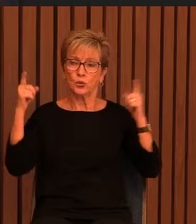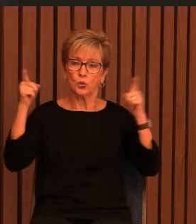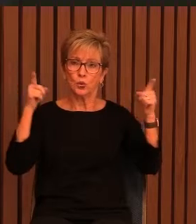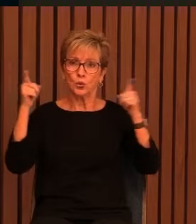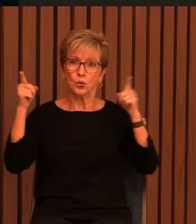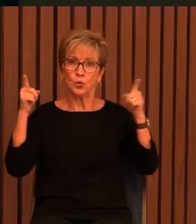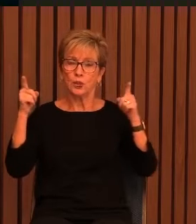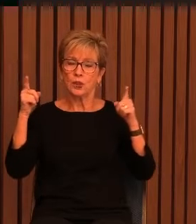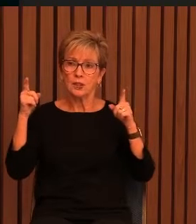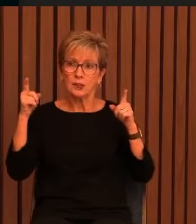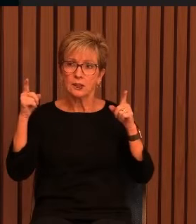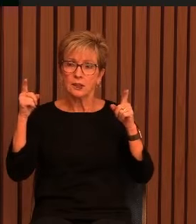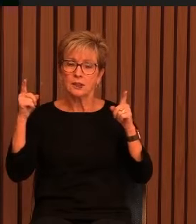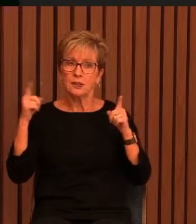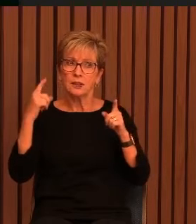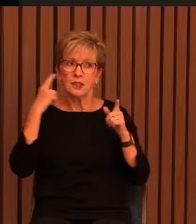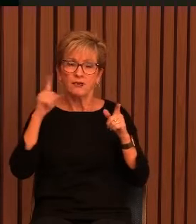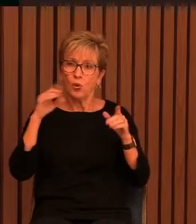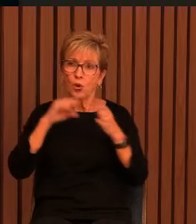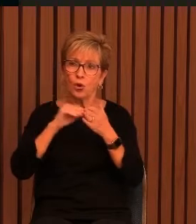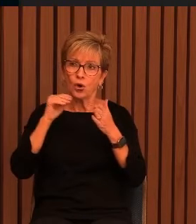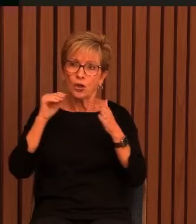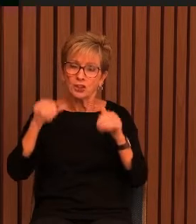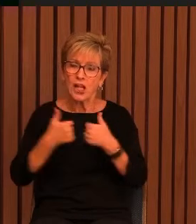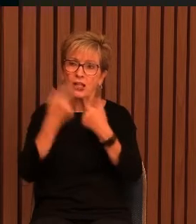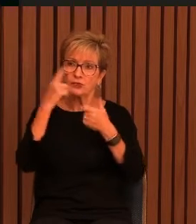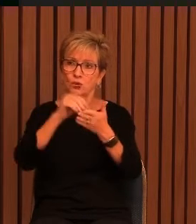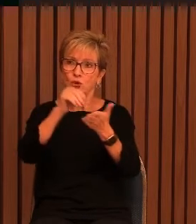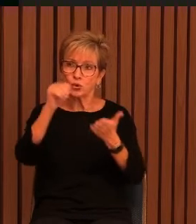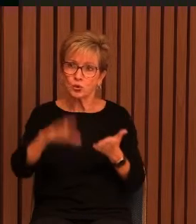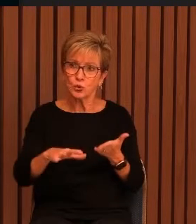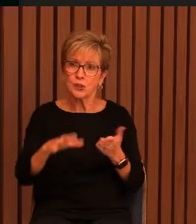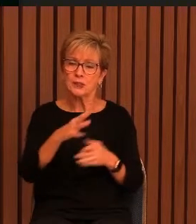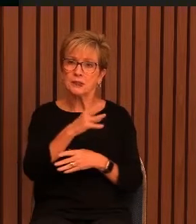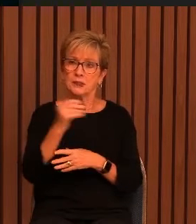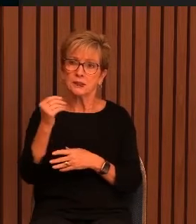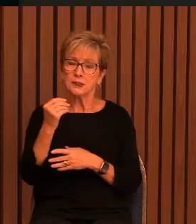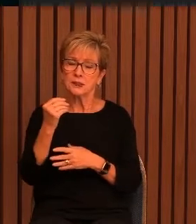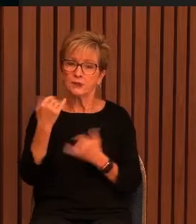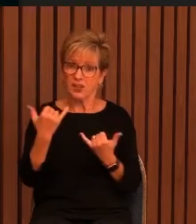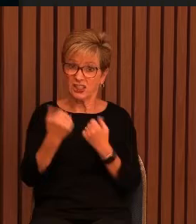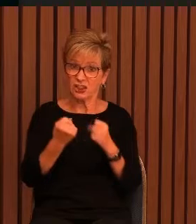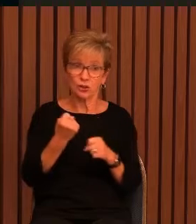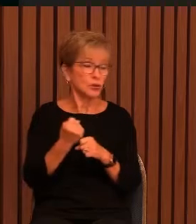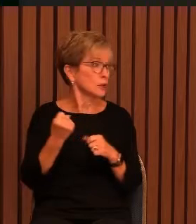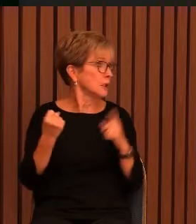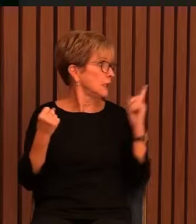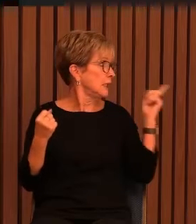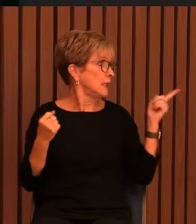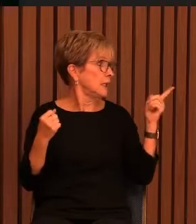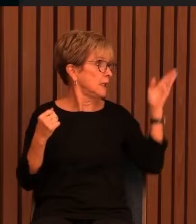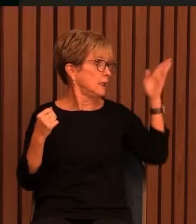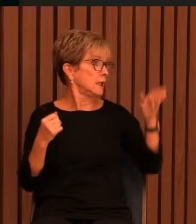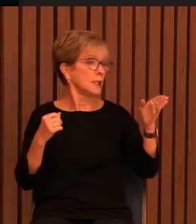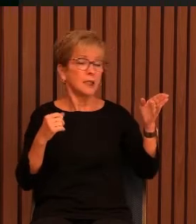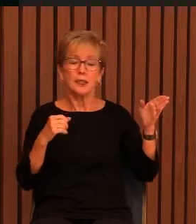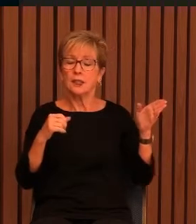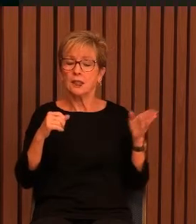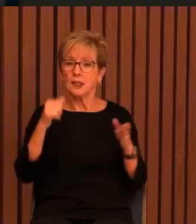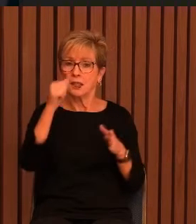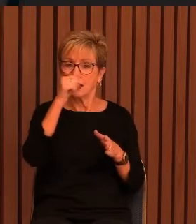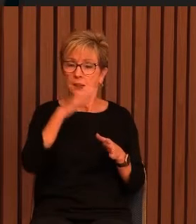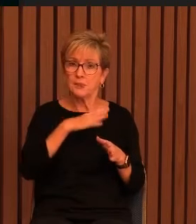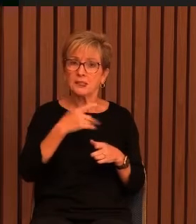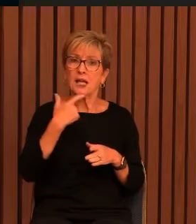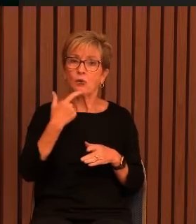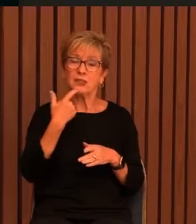and it's frustrating for our students to shift gears. So this is encouraging. And I would say, just real quickly, because